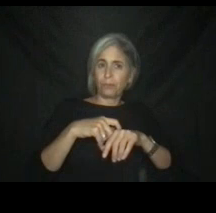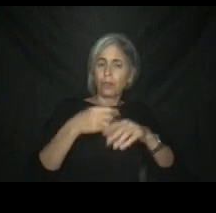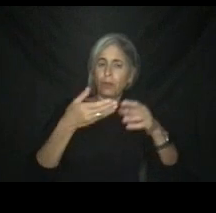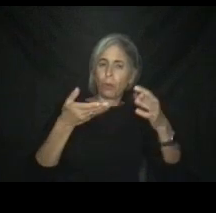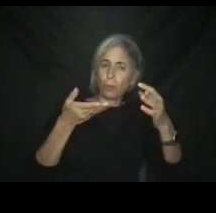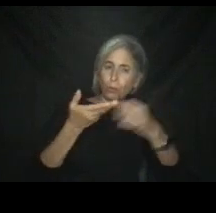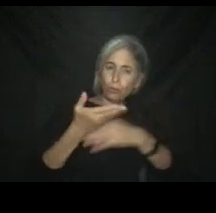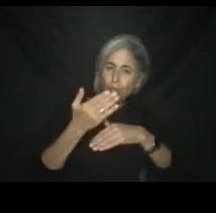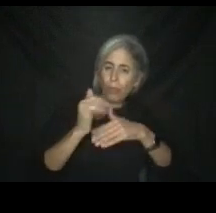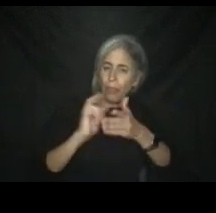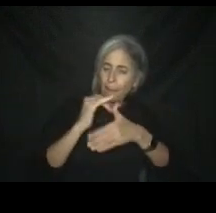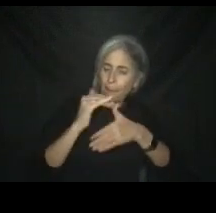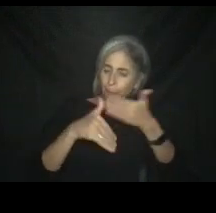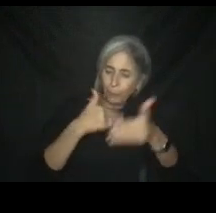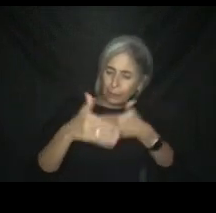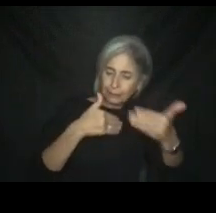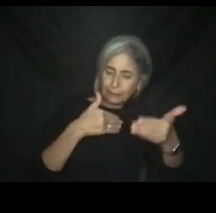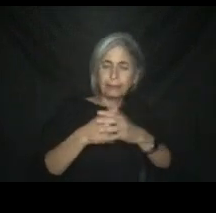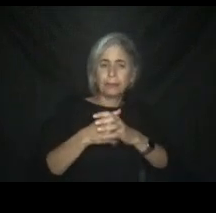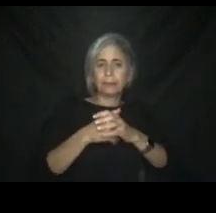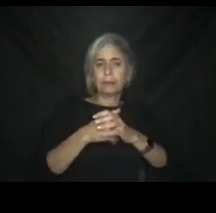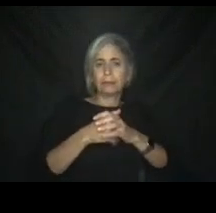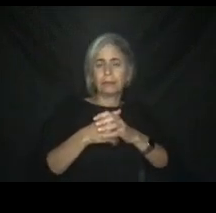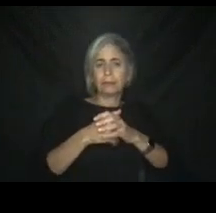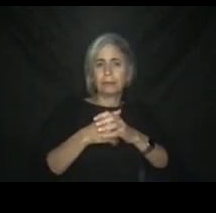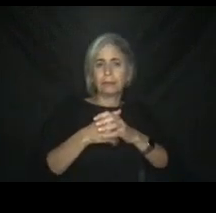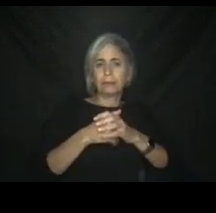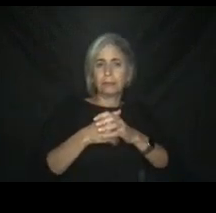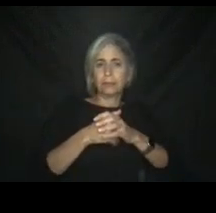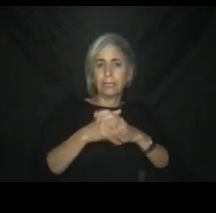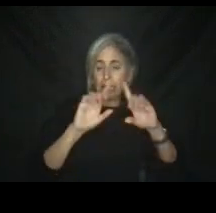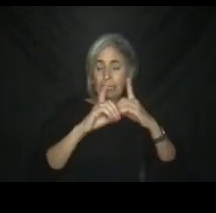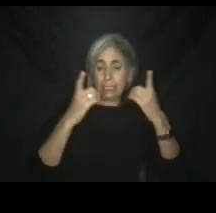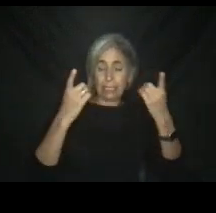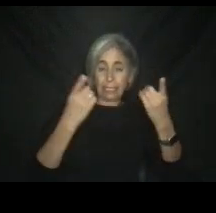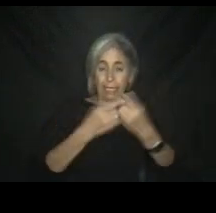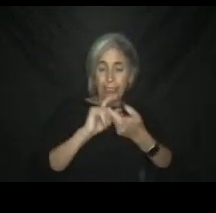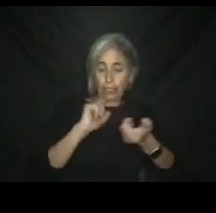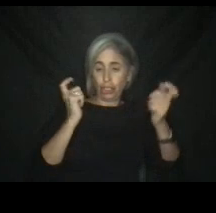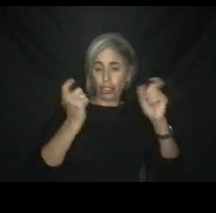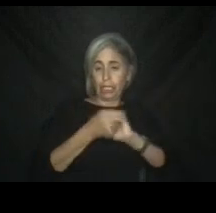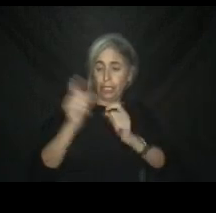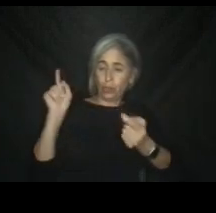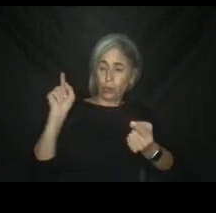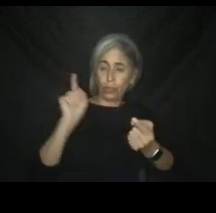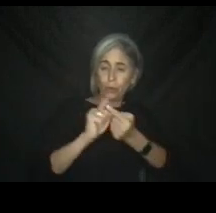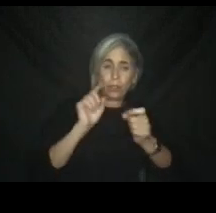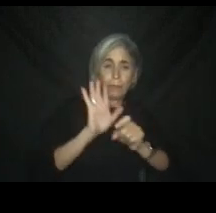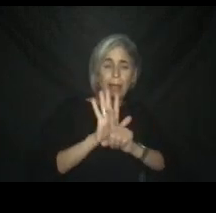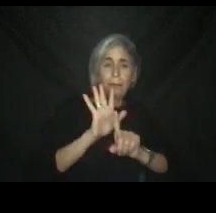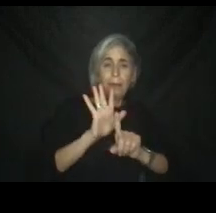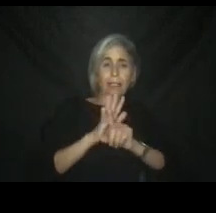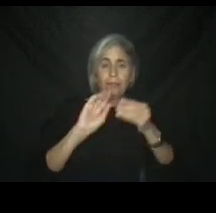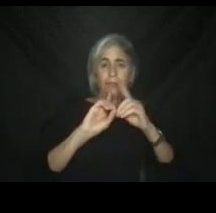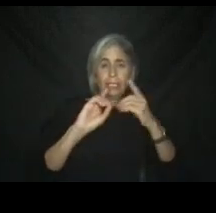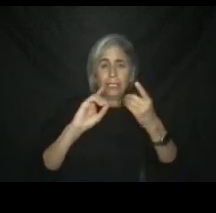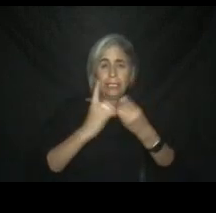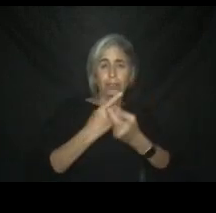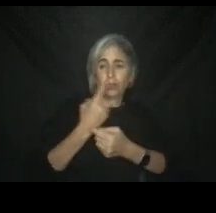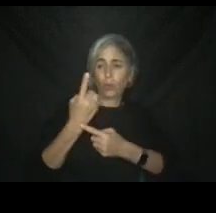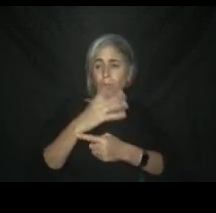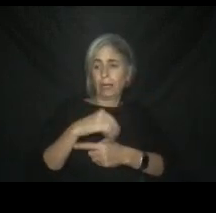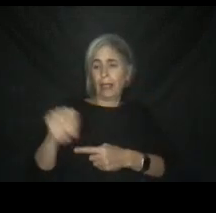particular process. The overall pattern of district boundary changes needed to reduce the population of districts 1 and 3 while expanding